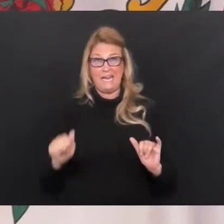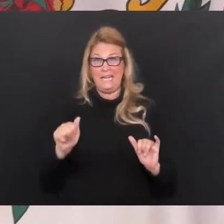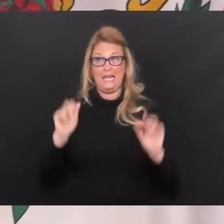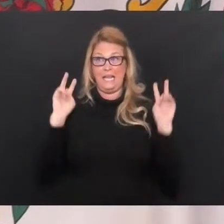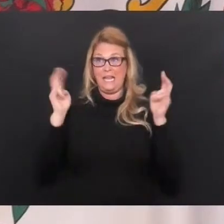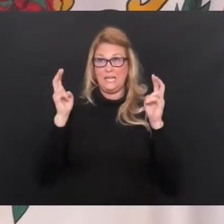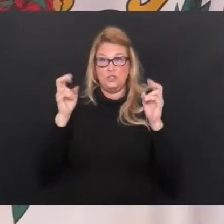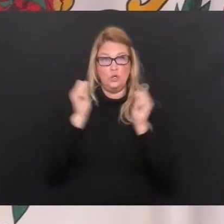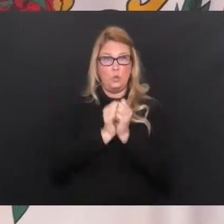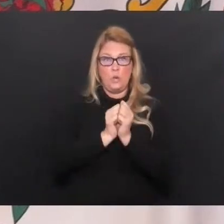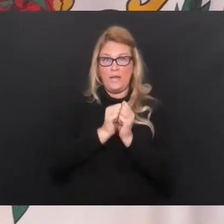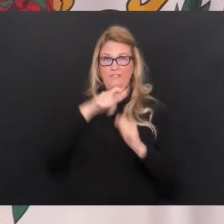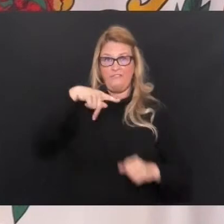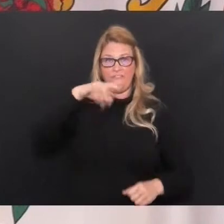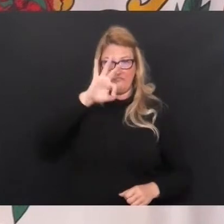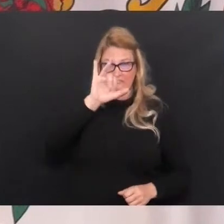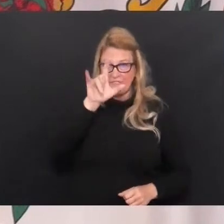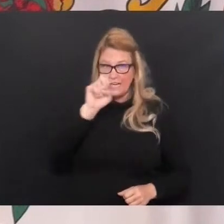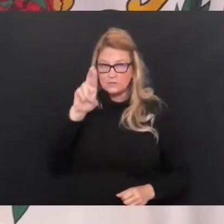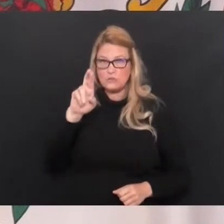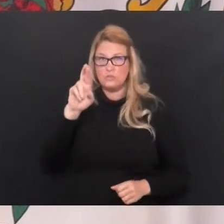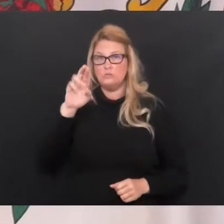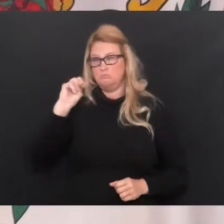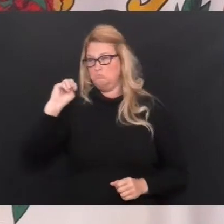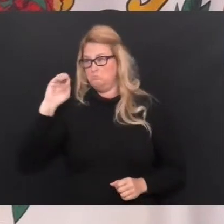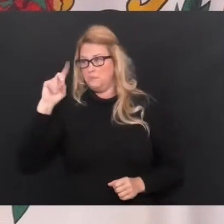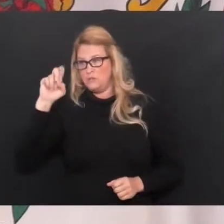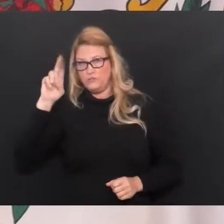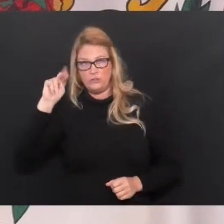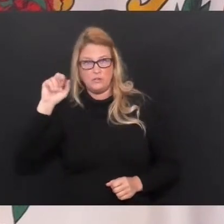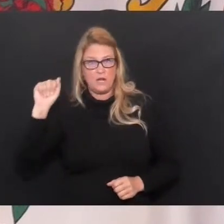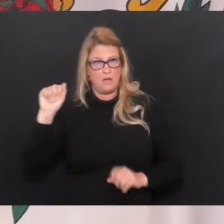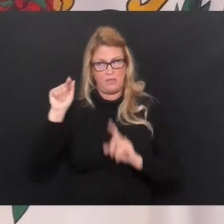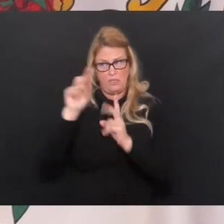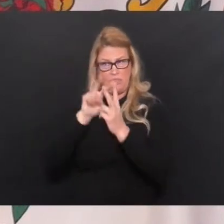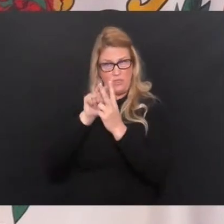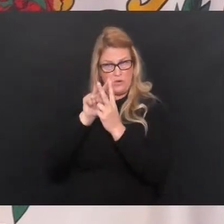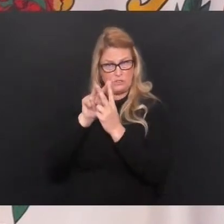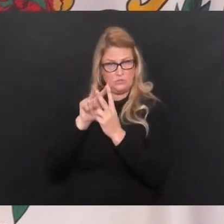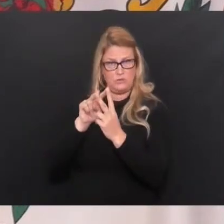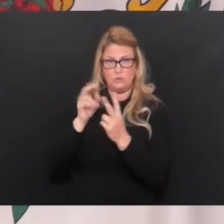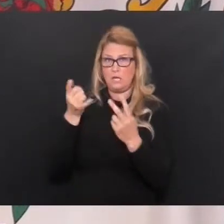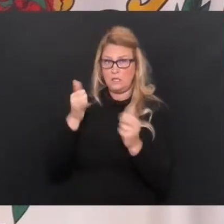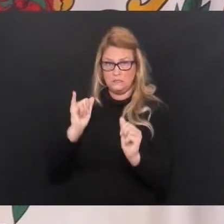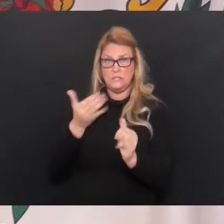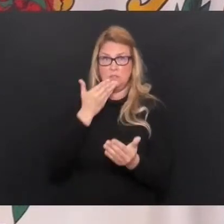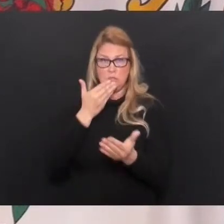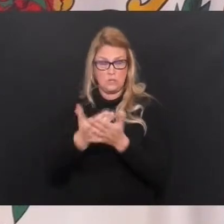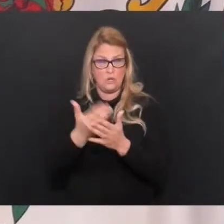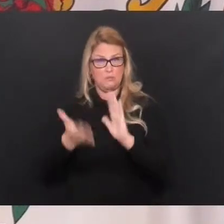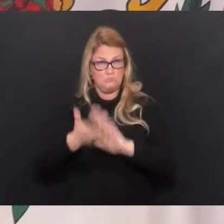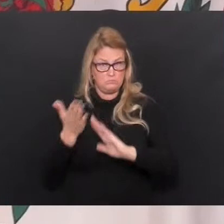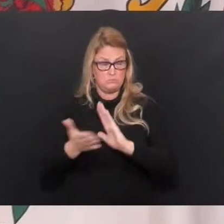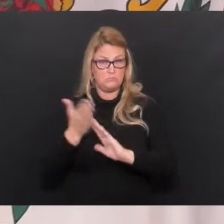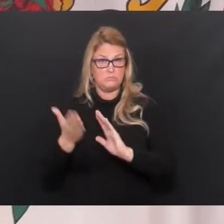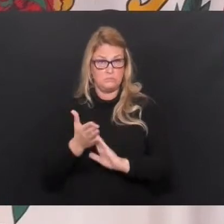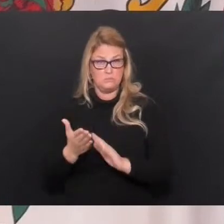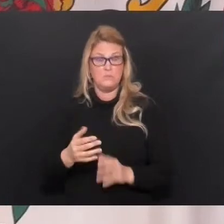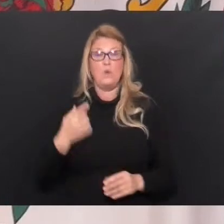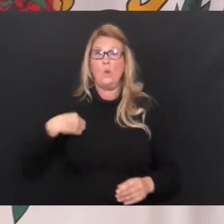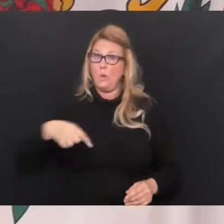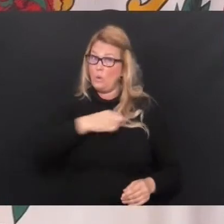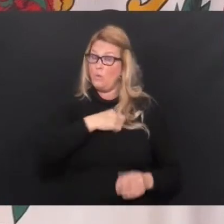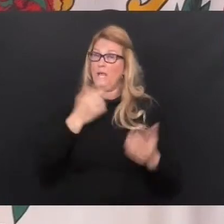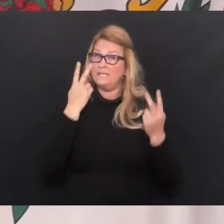or Moderna, and that the vaccination is still the key to addressing this pandemic. We do